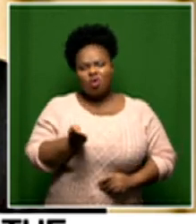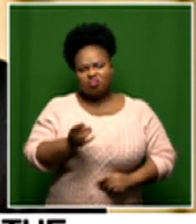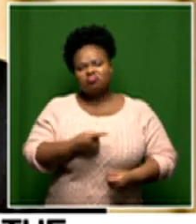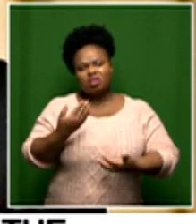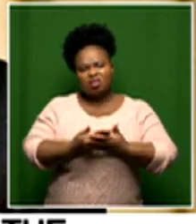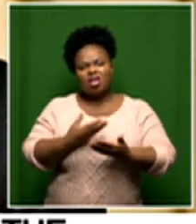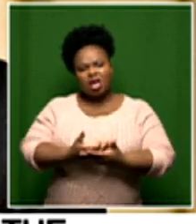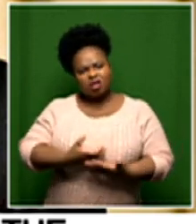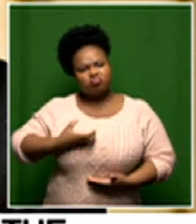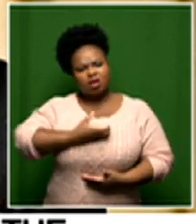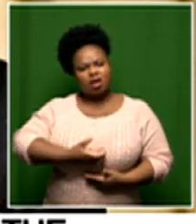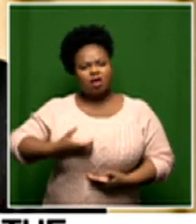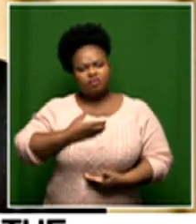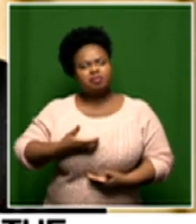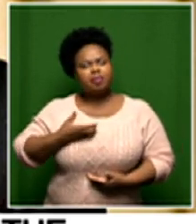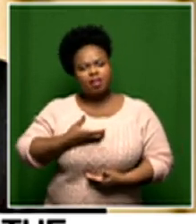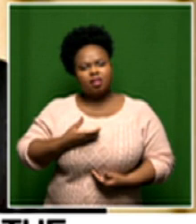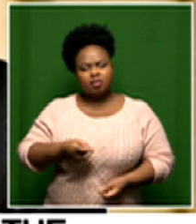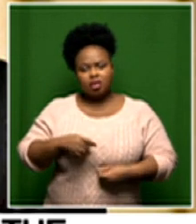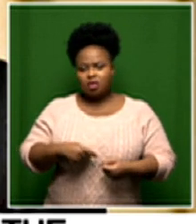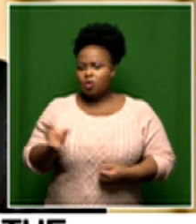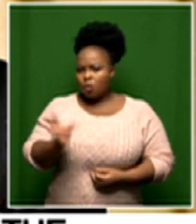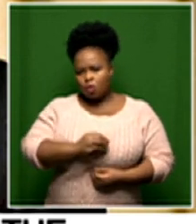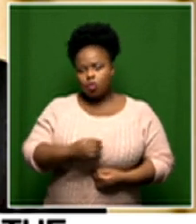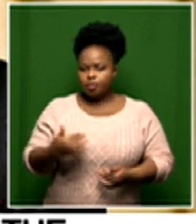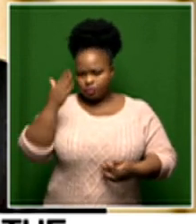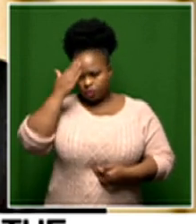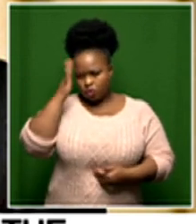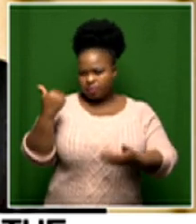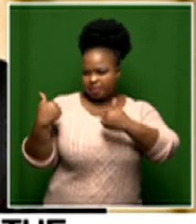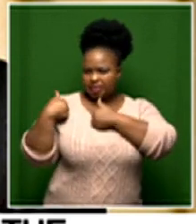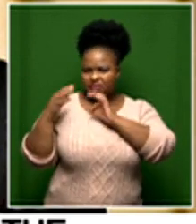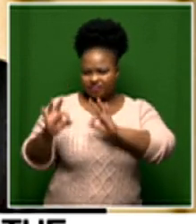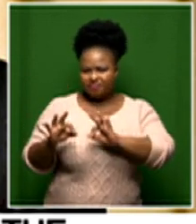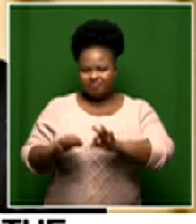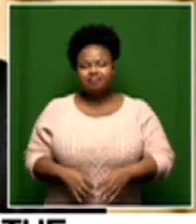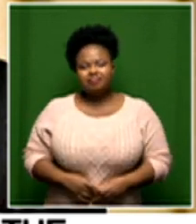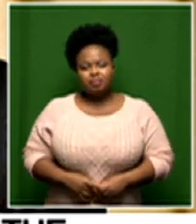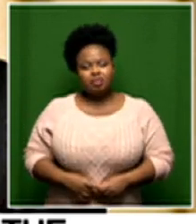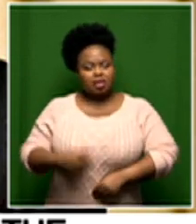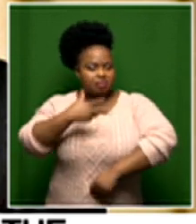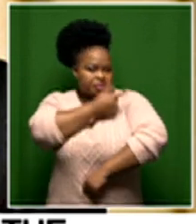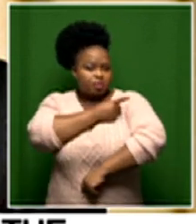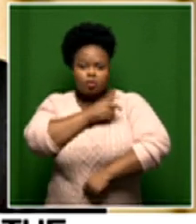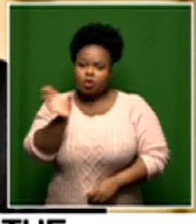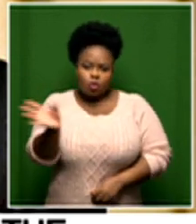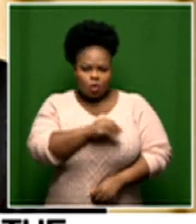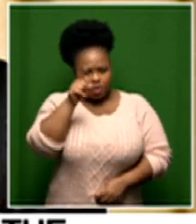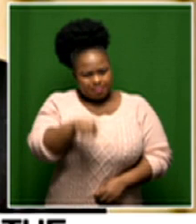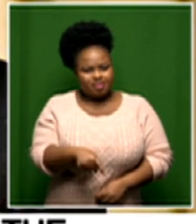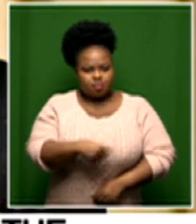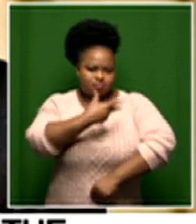of the public about the safety of the vaccine and the fact that we all need to take this